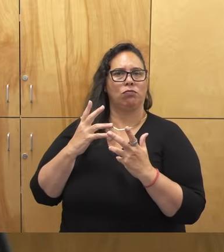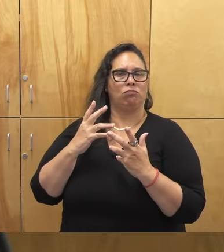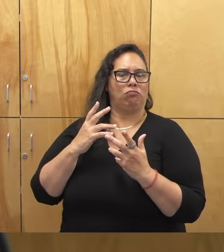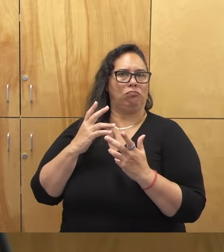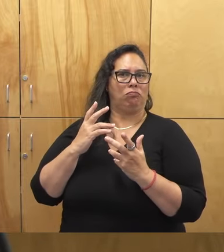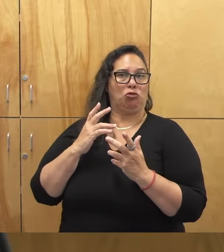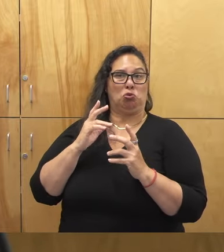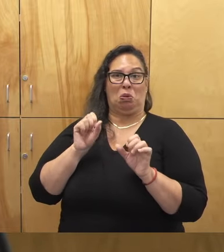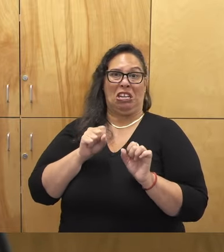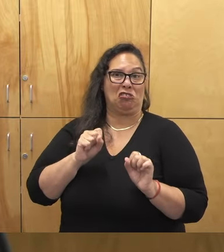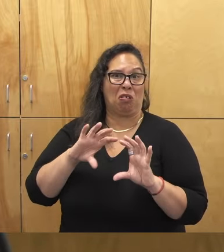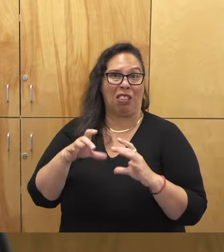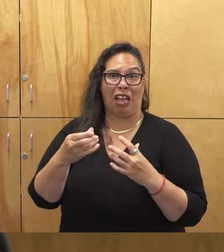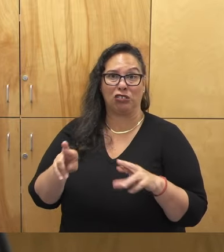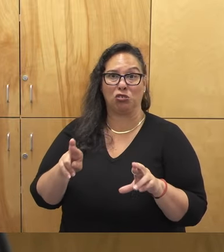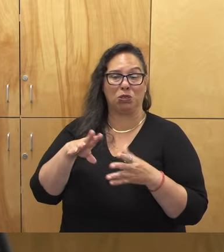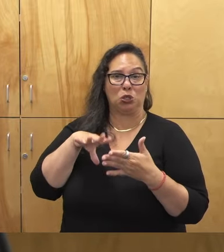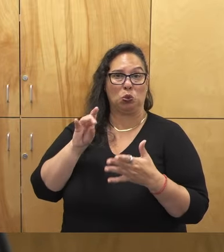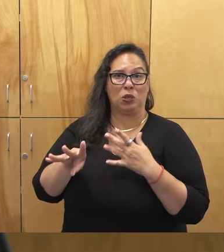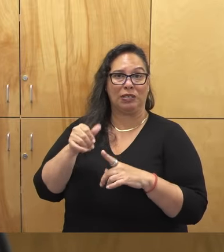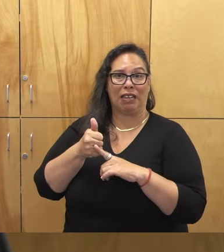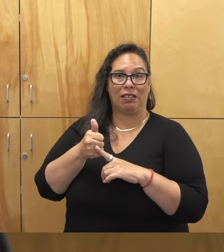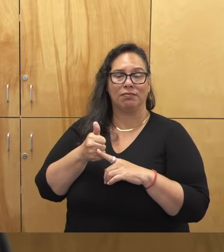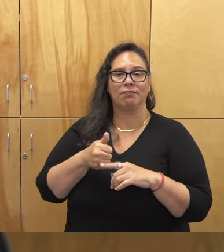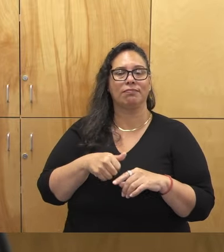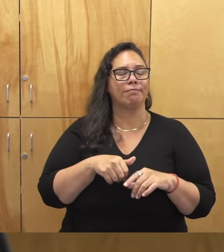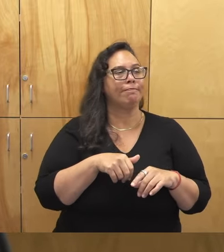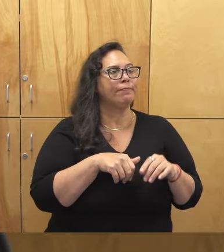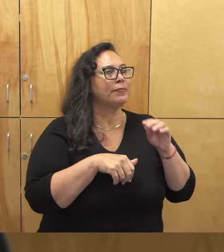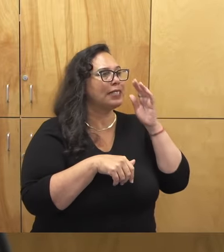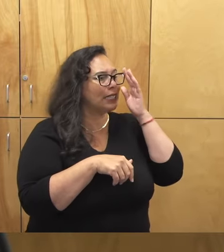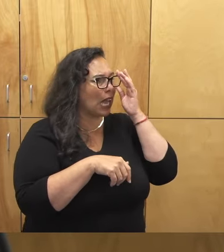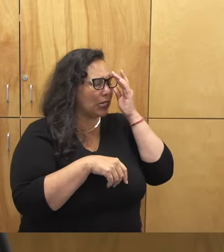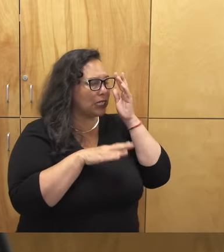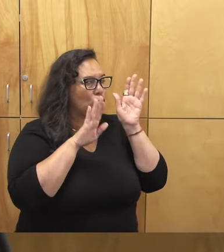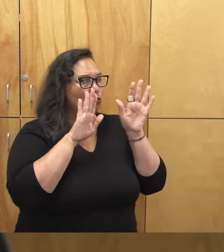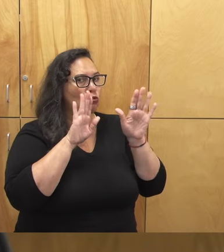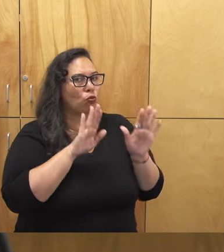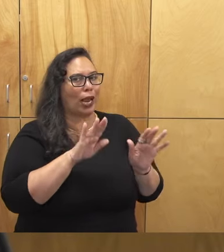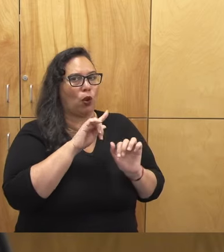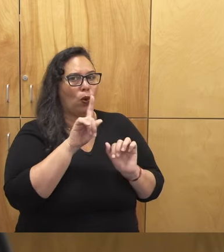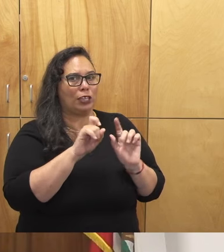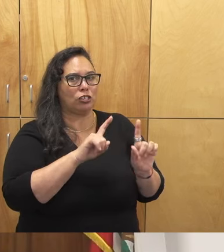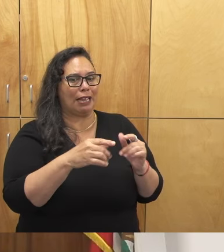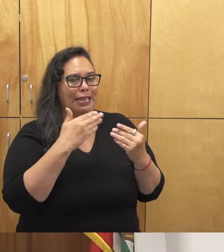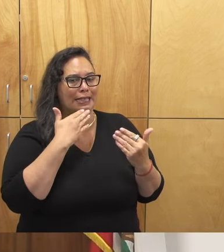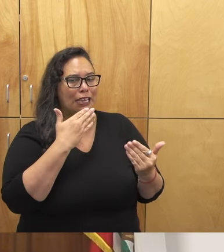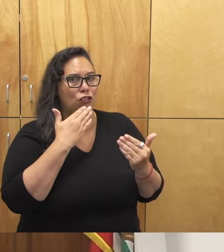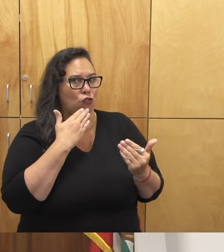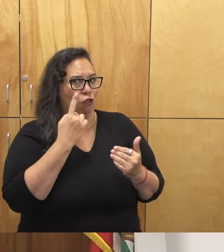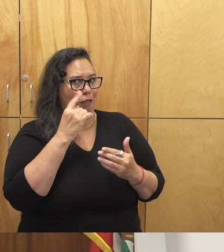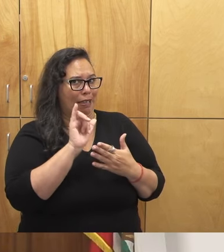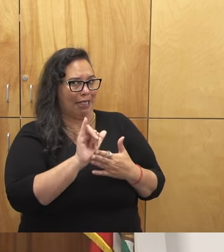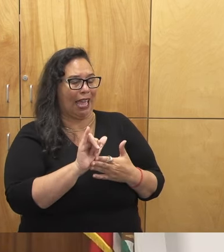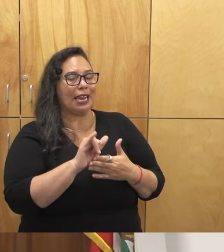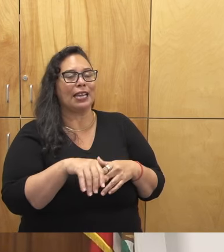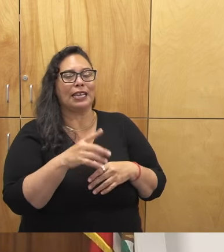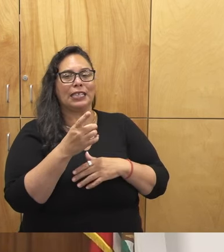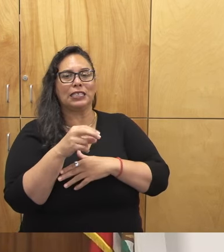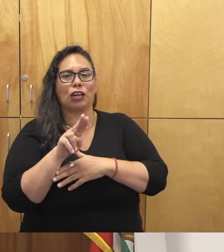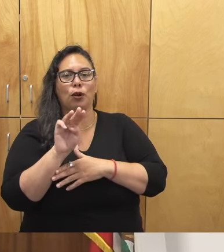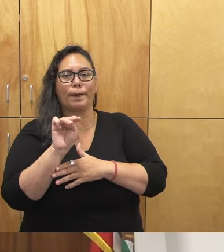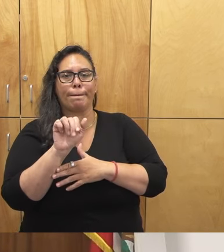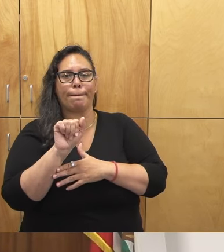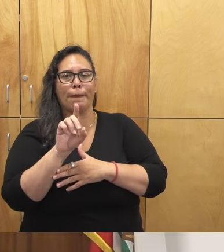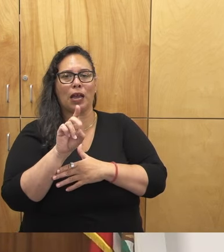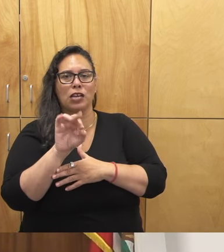even to the students? So great question, thank you for that. As Dr. Madrigal shared, we do